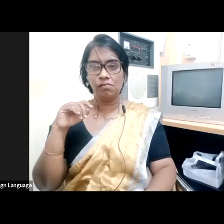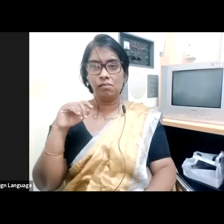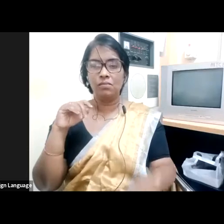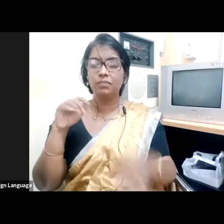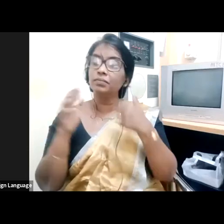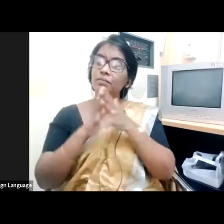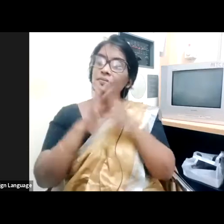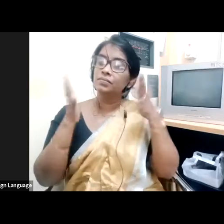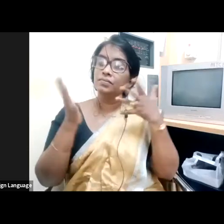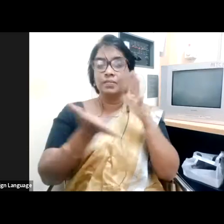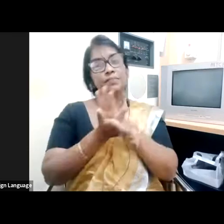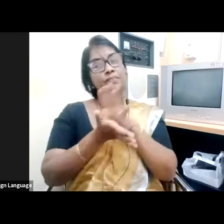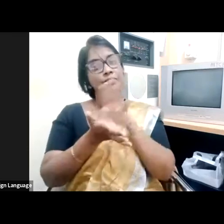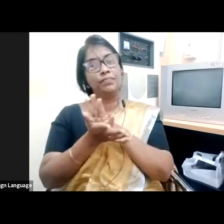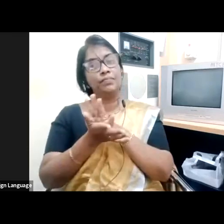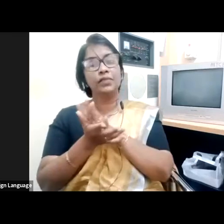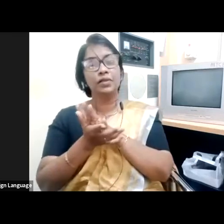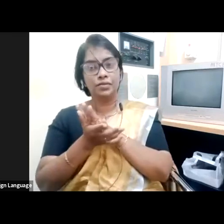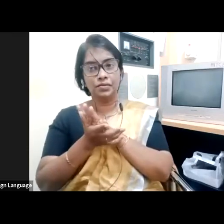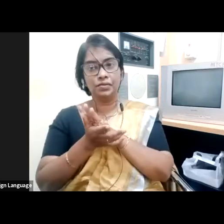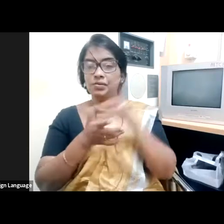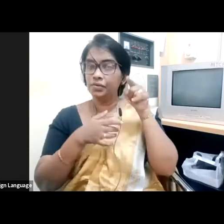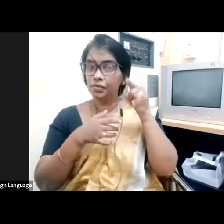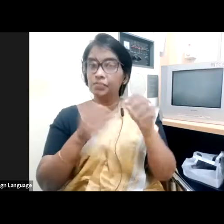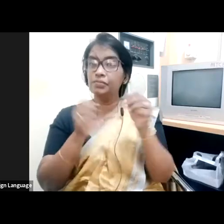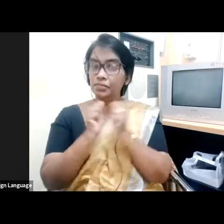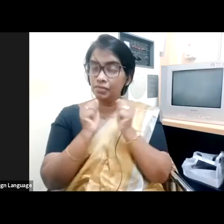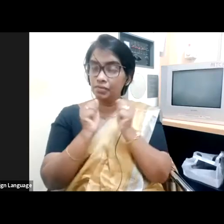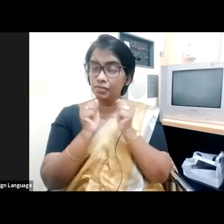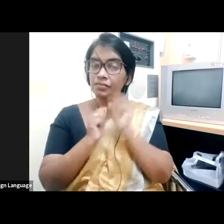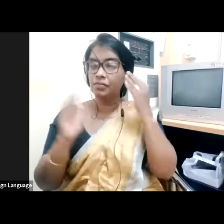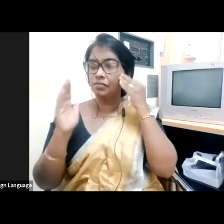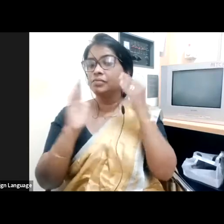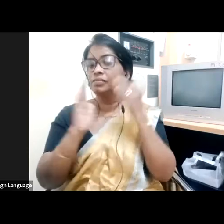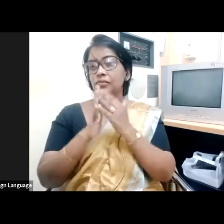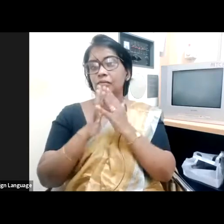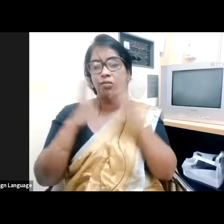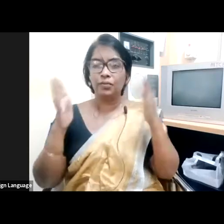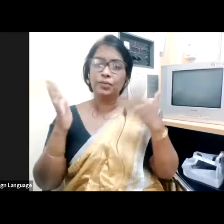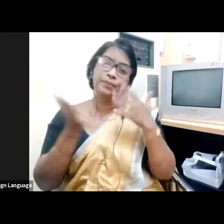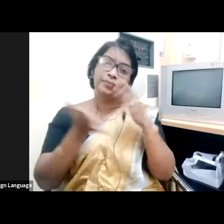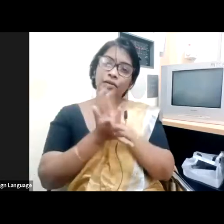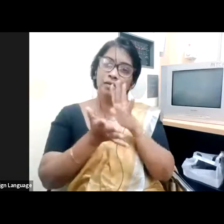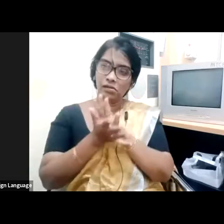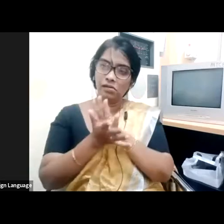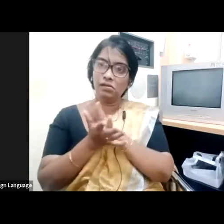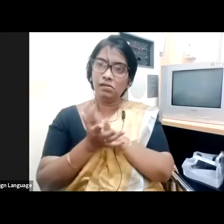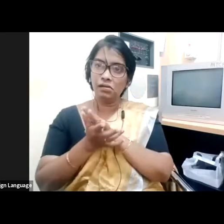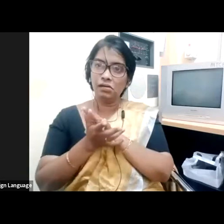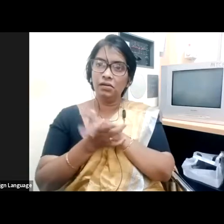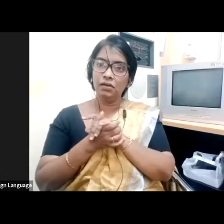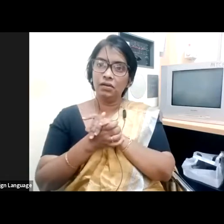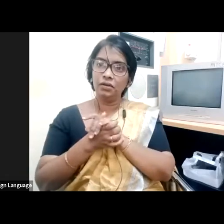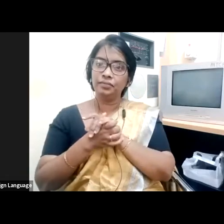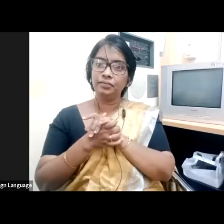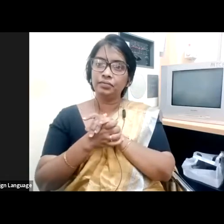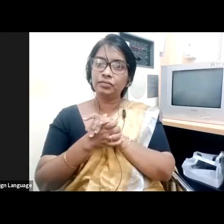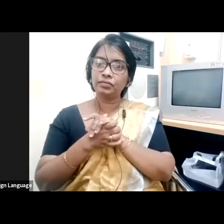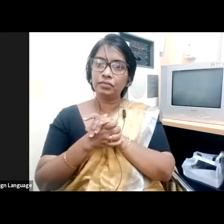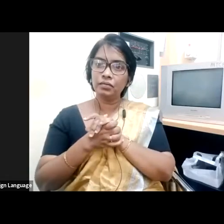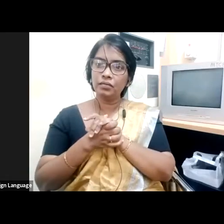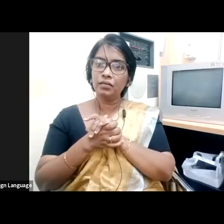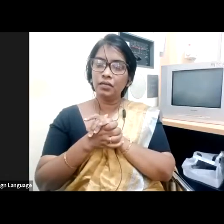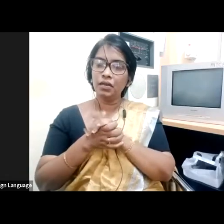that you have spearheaded. It's absolutely inspirational. I will come to you for a quick round of introductory remarks and move to the